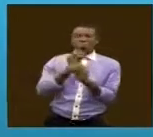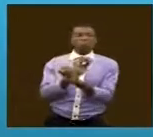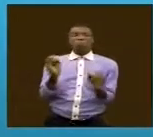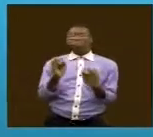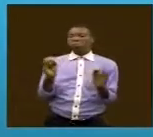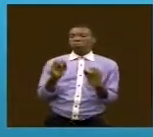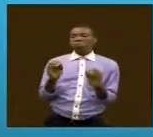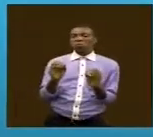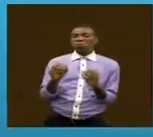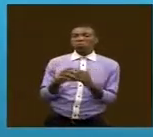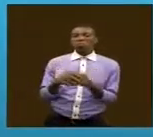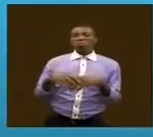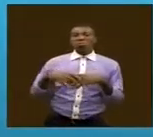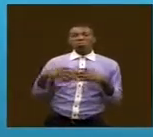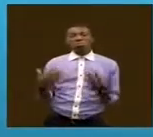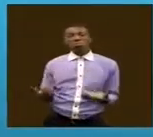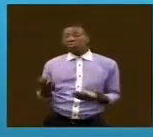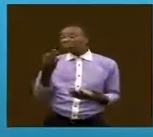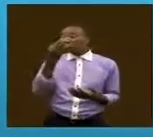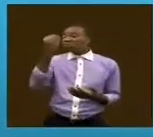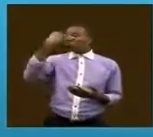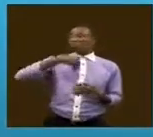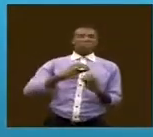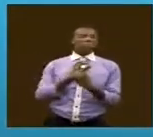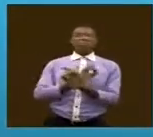It does not take any food.